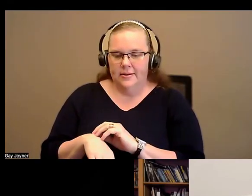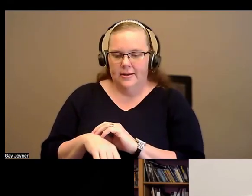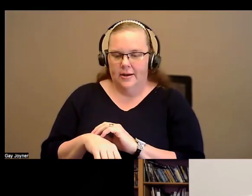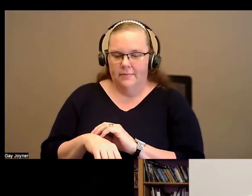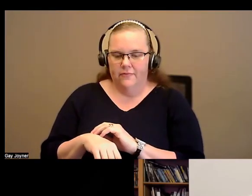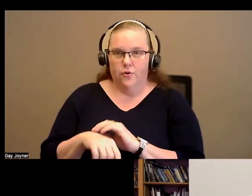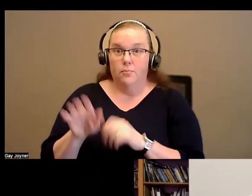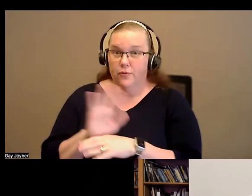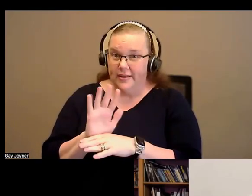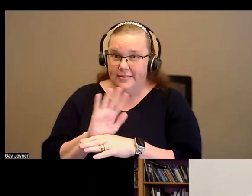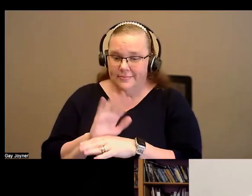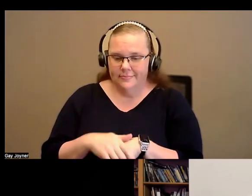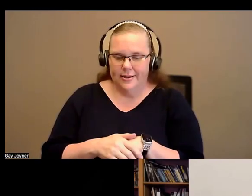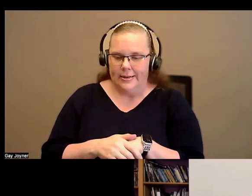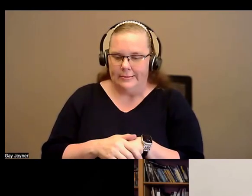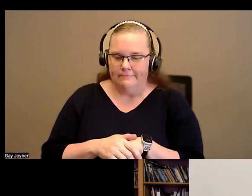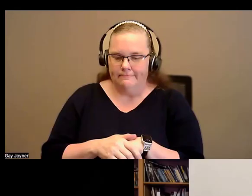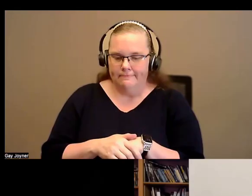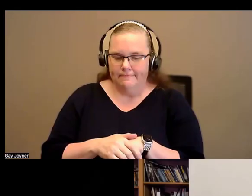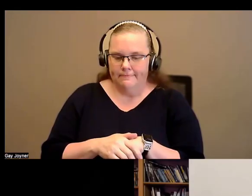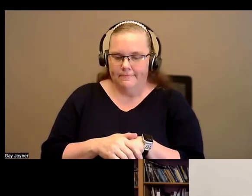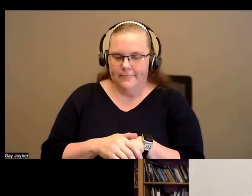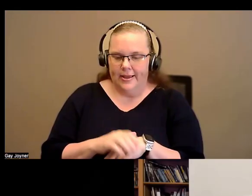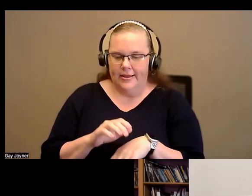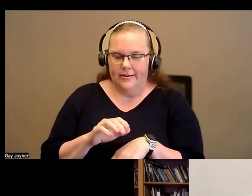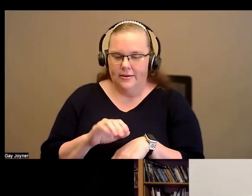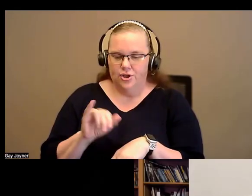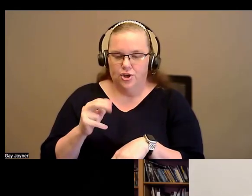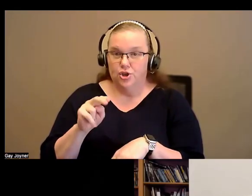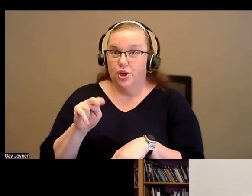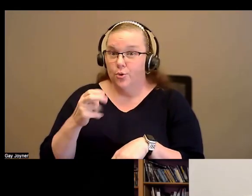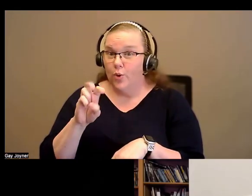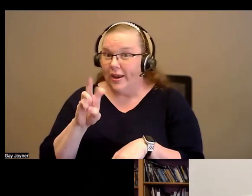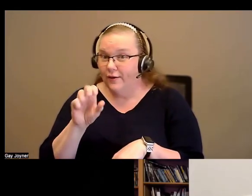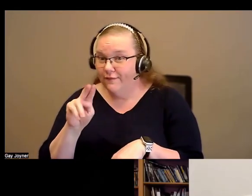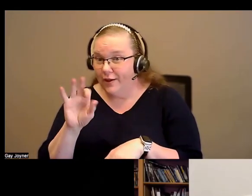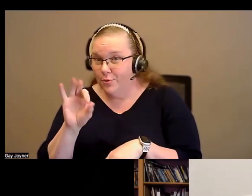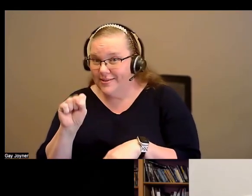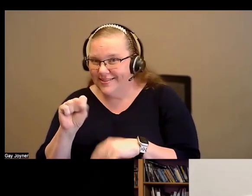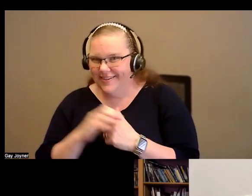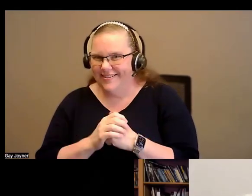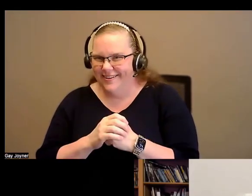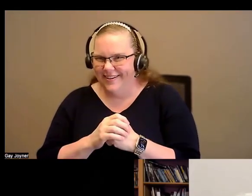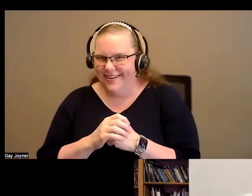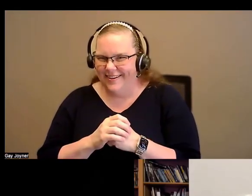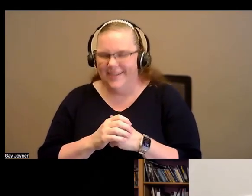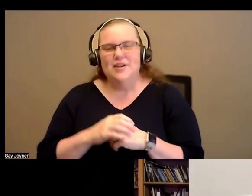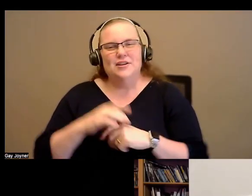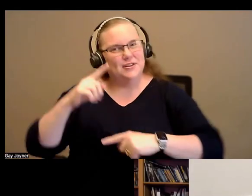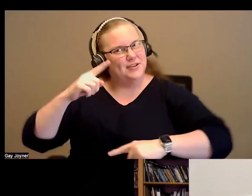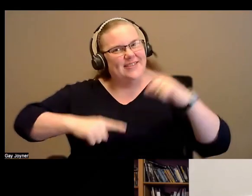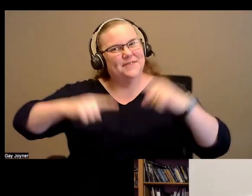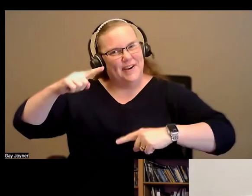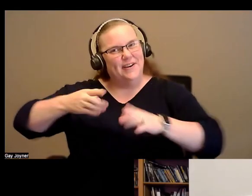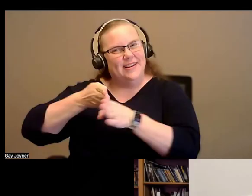backgrounds for movies um, and John Wayne films.